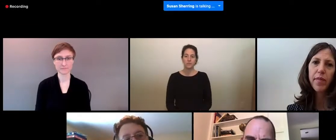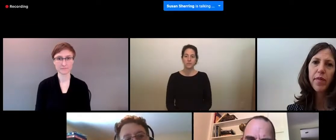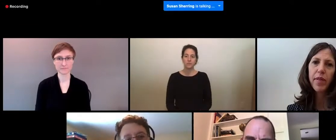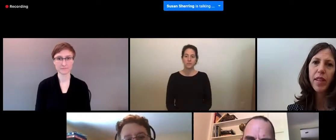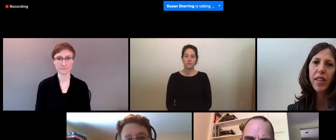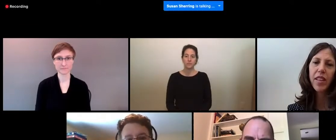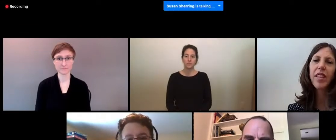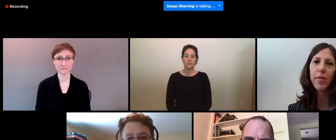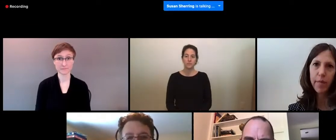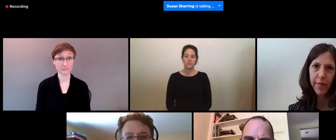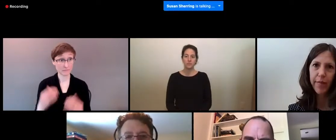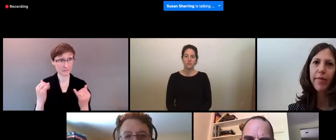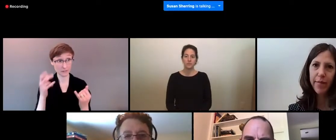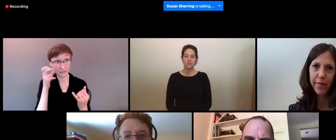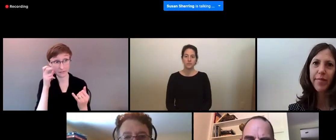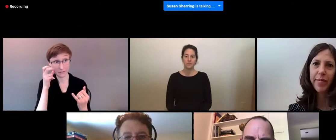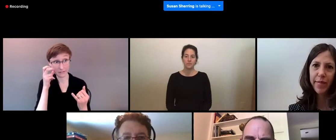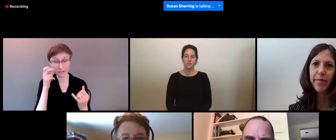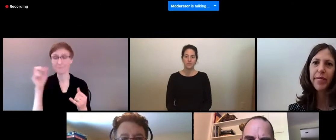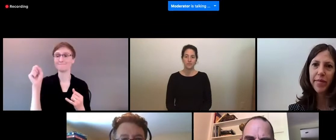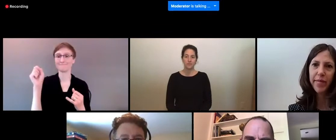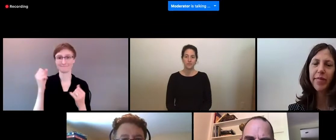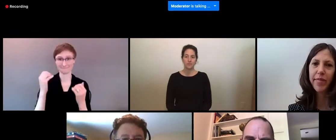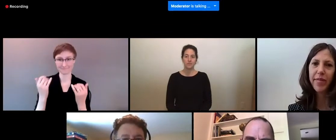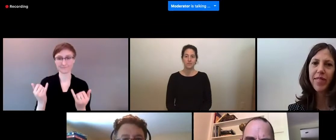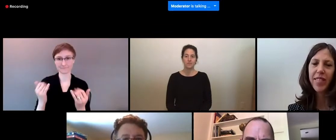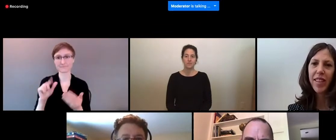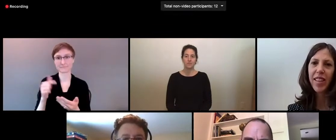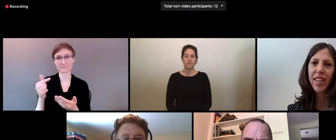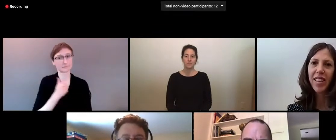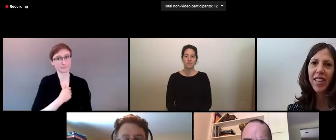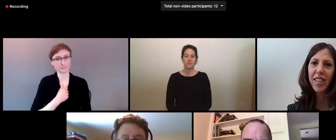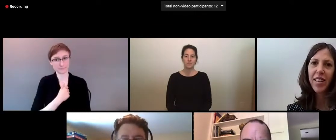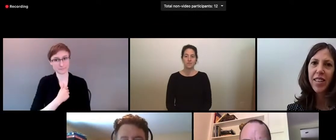Sorry, am I on now? Yeah, we can hear you. Please go ahead. Sorry about that.